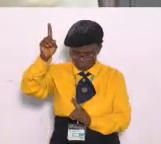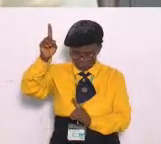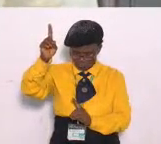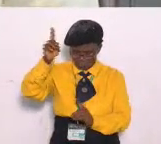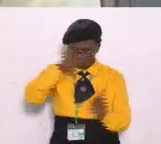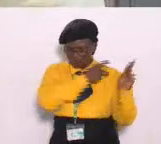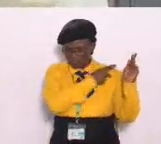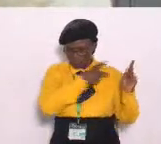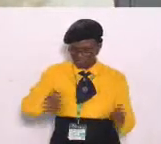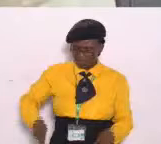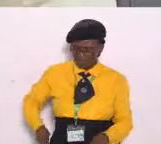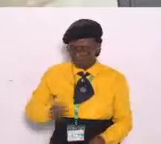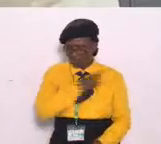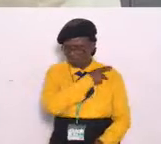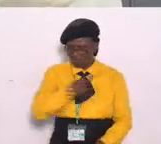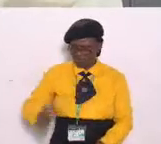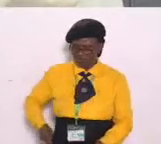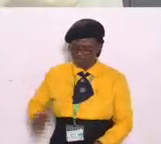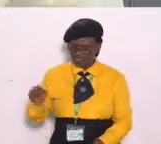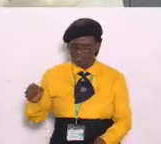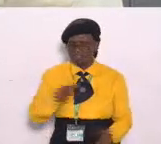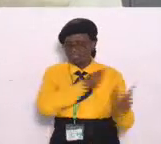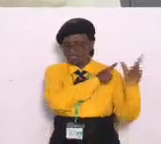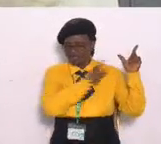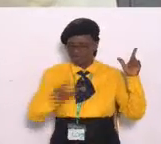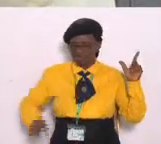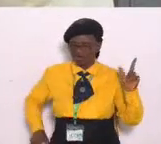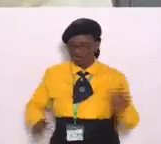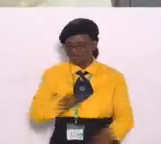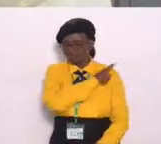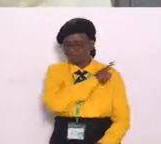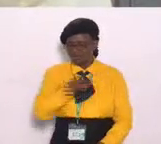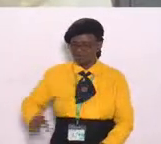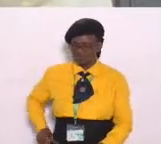King of kings and Lord of lords, we worship you.